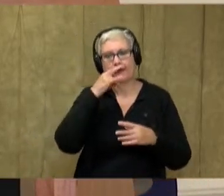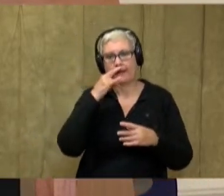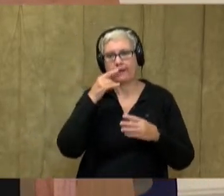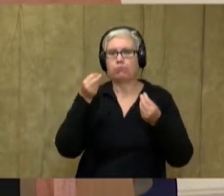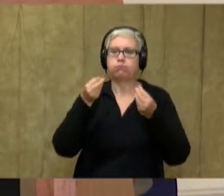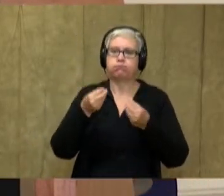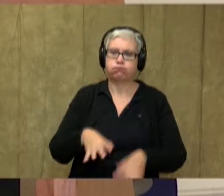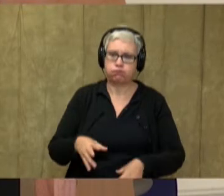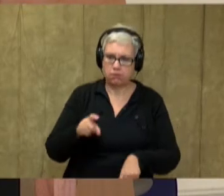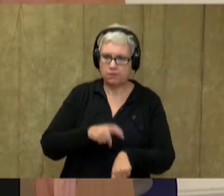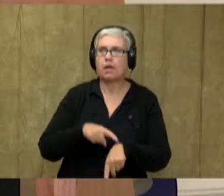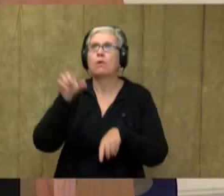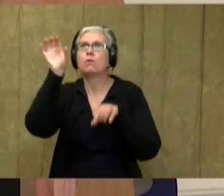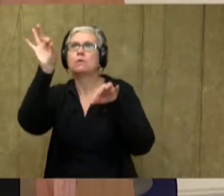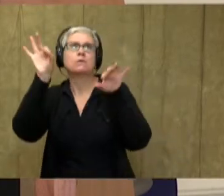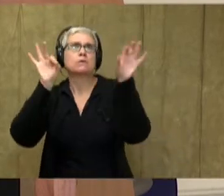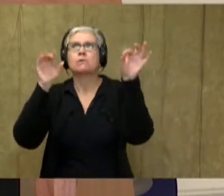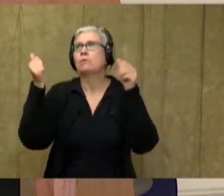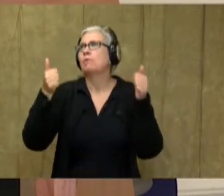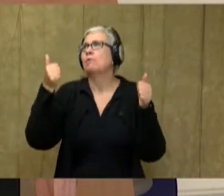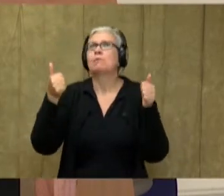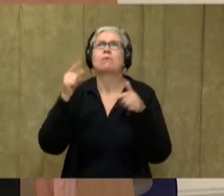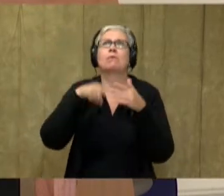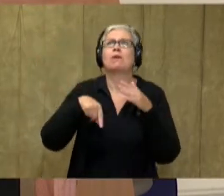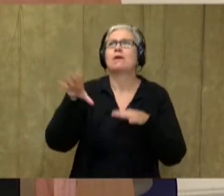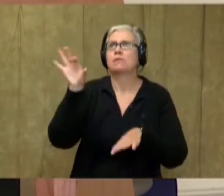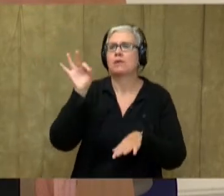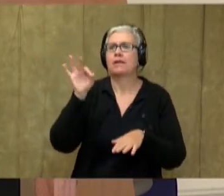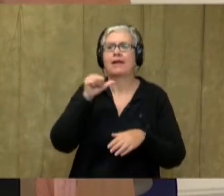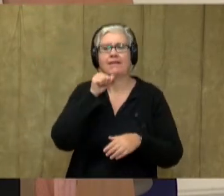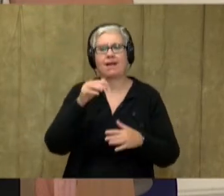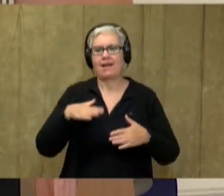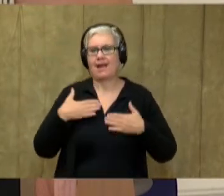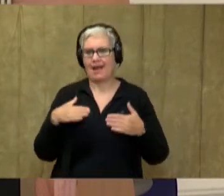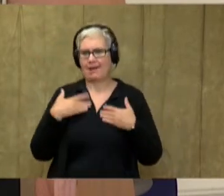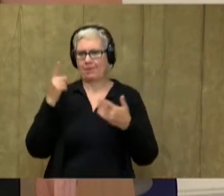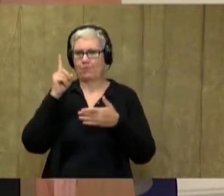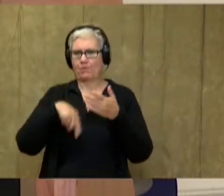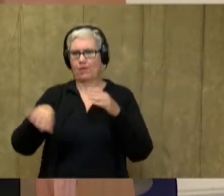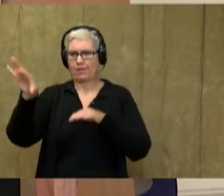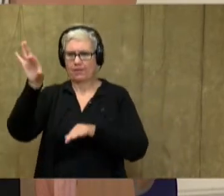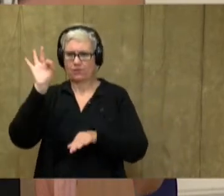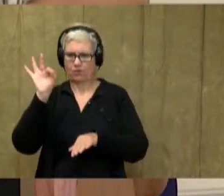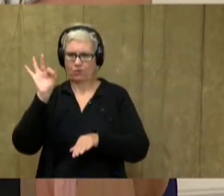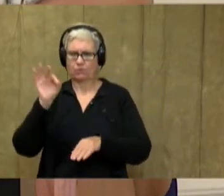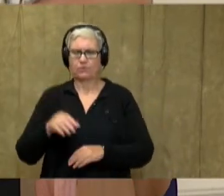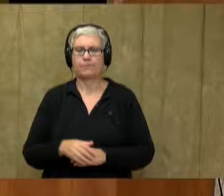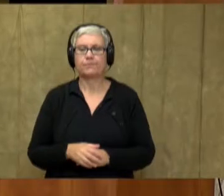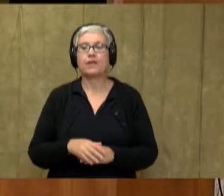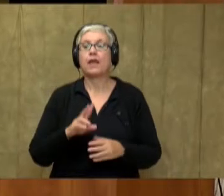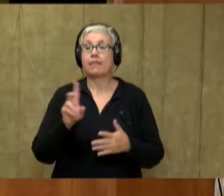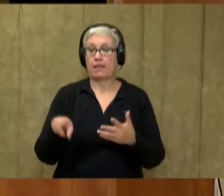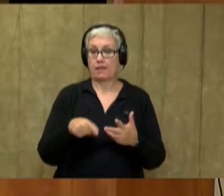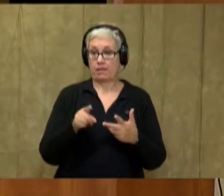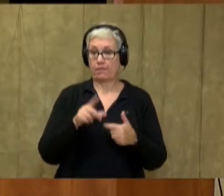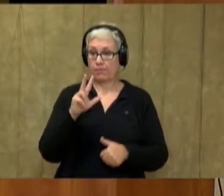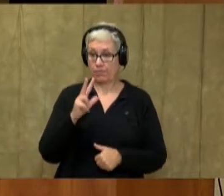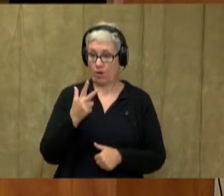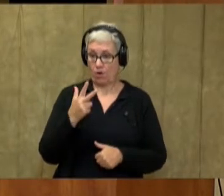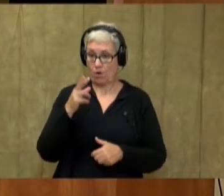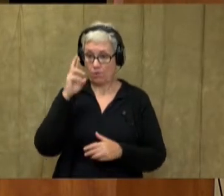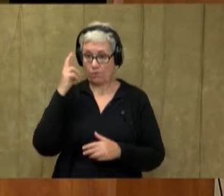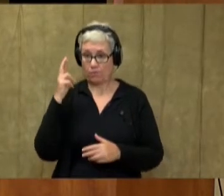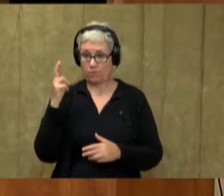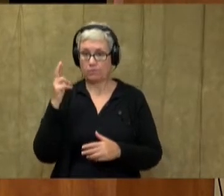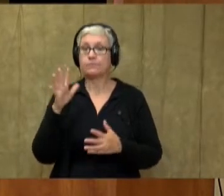wear to school and are often unhappy with their final choices. And then this one actually gives a third reason. Most important, some studies show